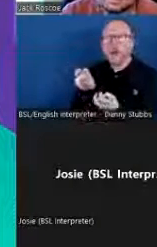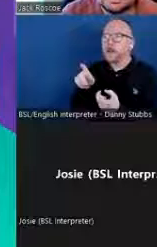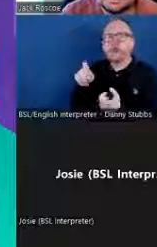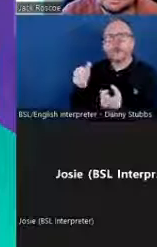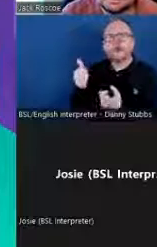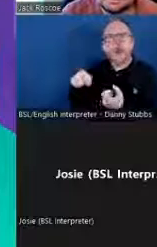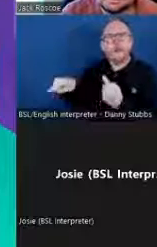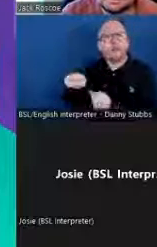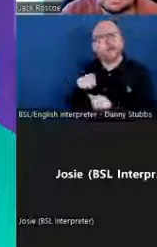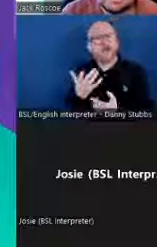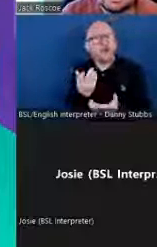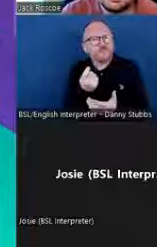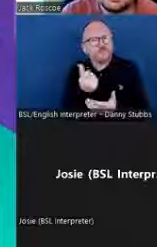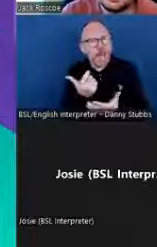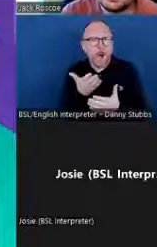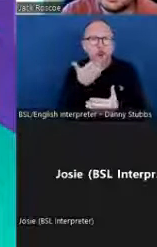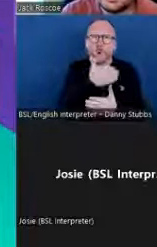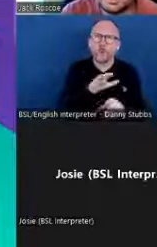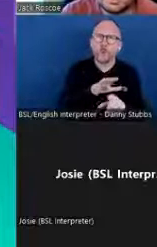already.